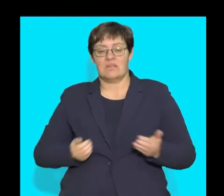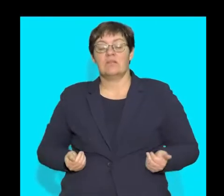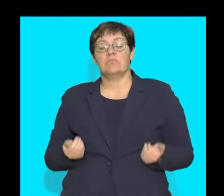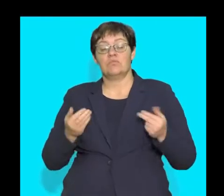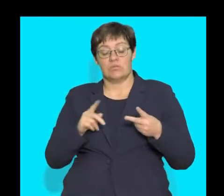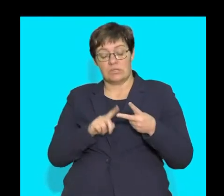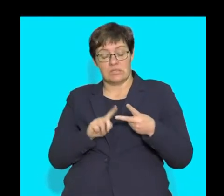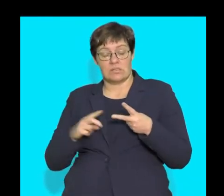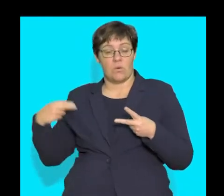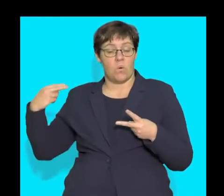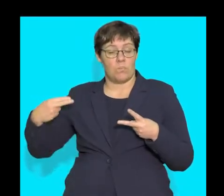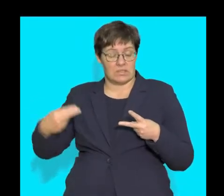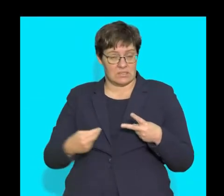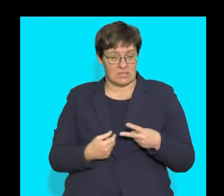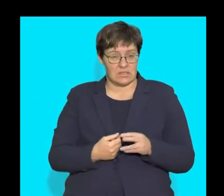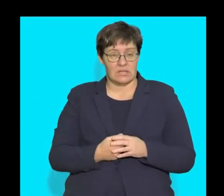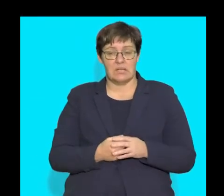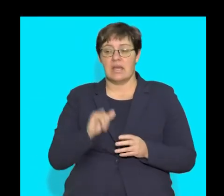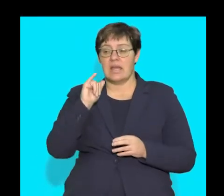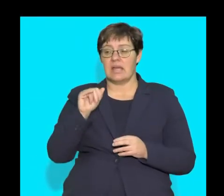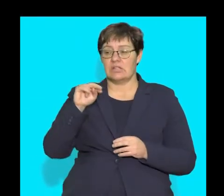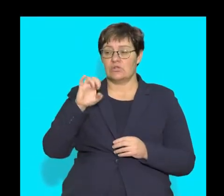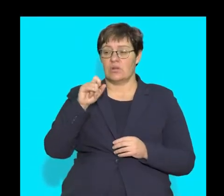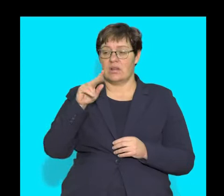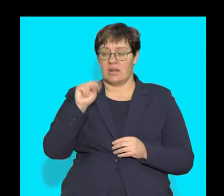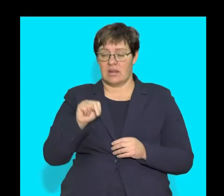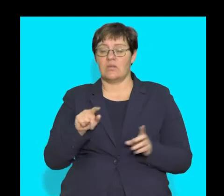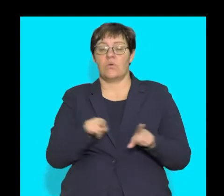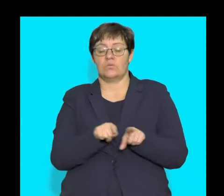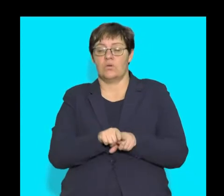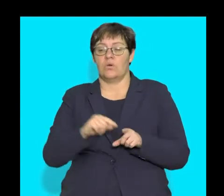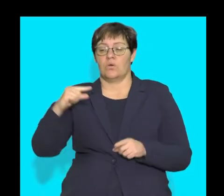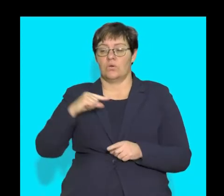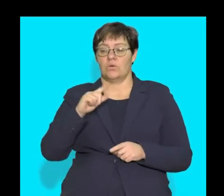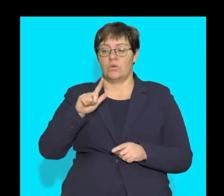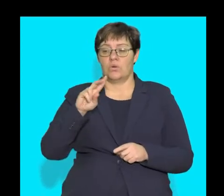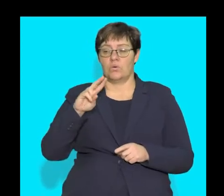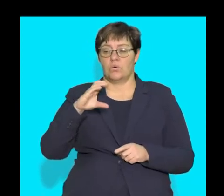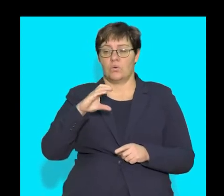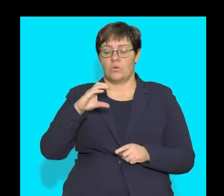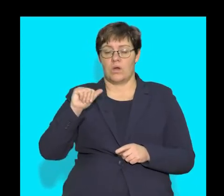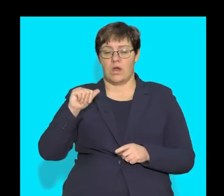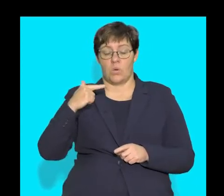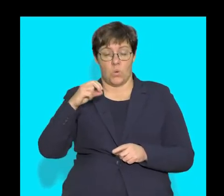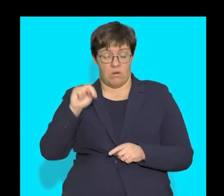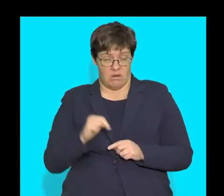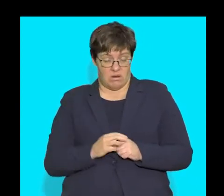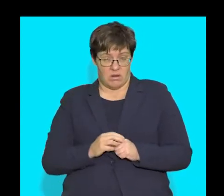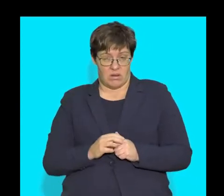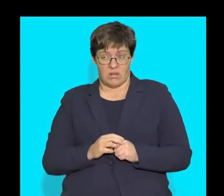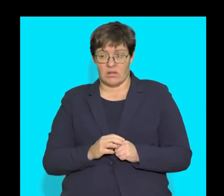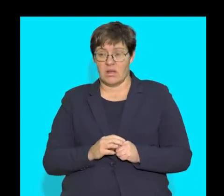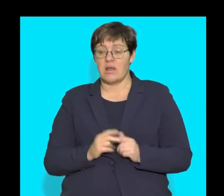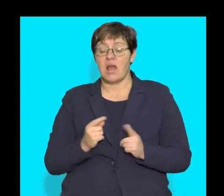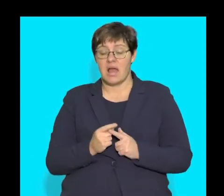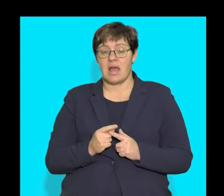produces hormones, insulin as well as glucagon, which are then released from the